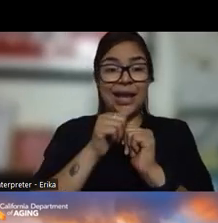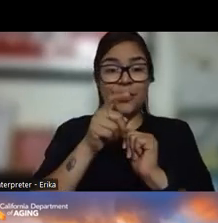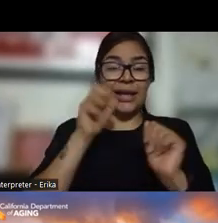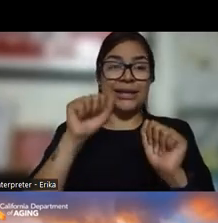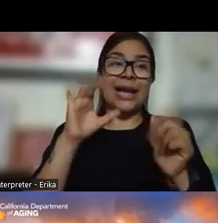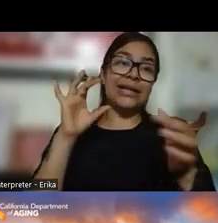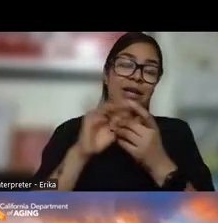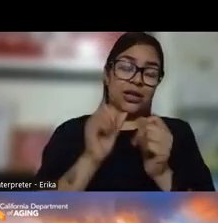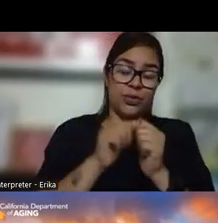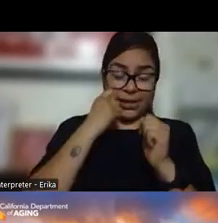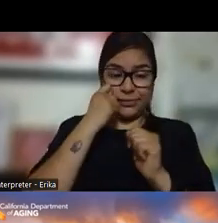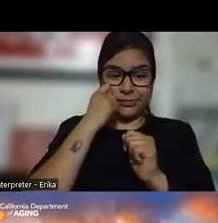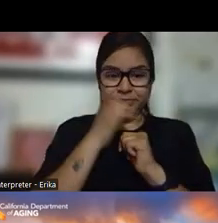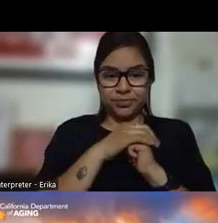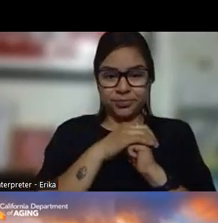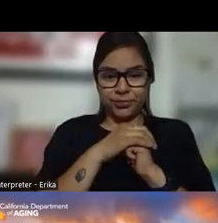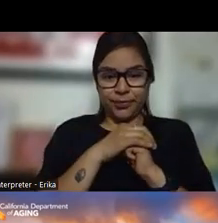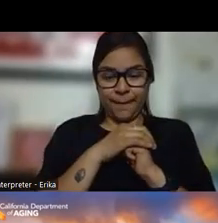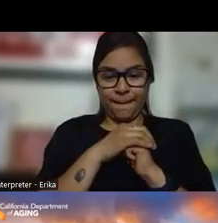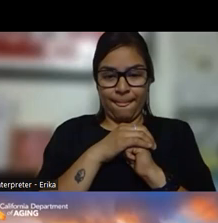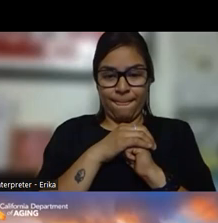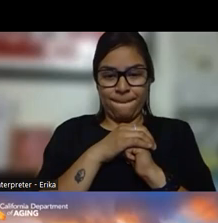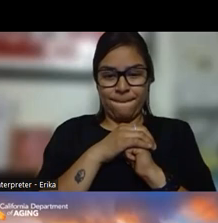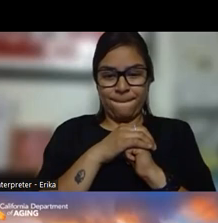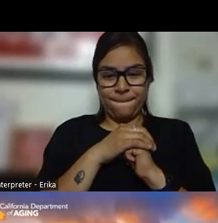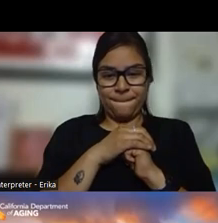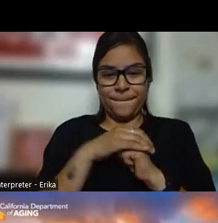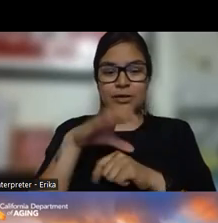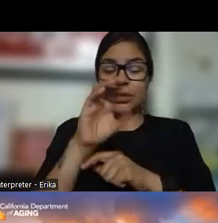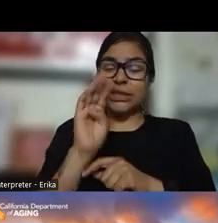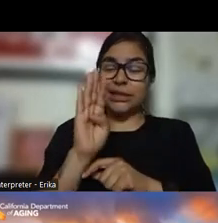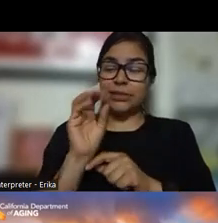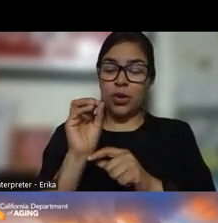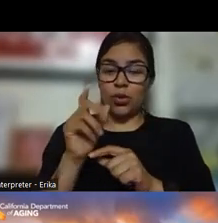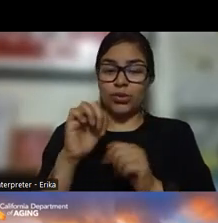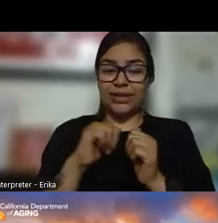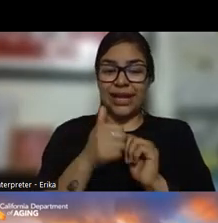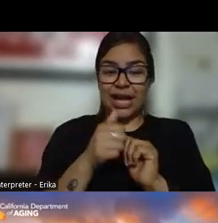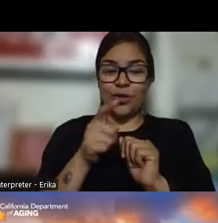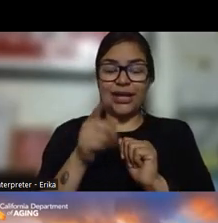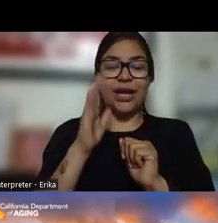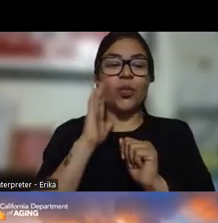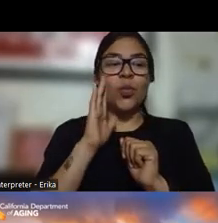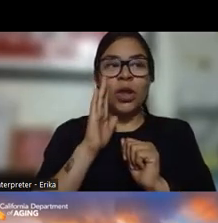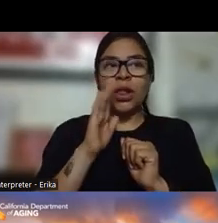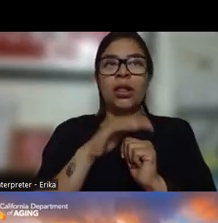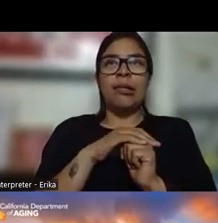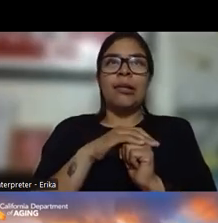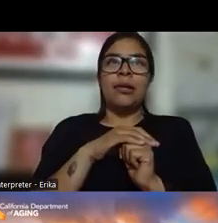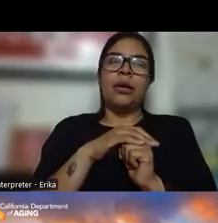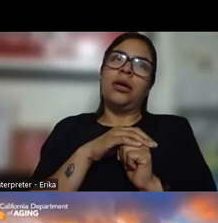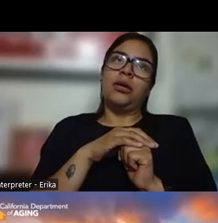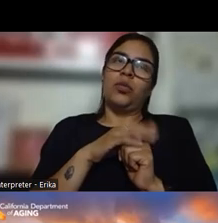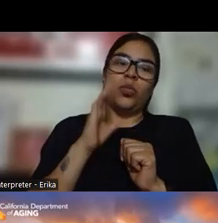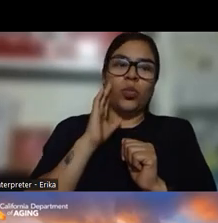the CBOs address, as was already stated here, that the CBOs oftentimes address the equity issues or the underserved populations. And it was